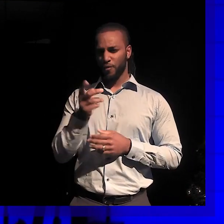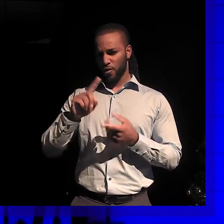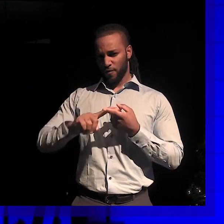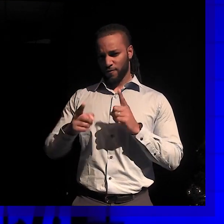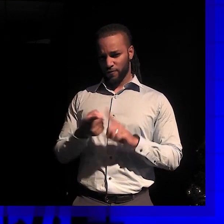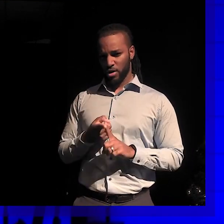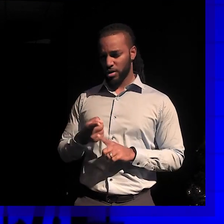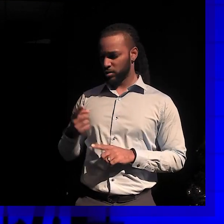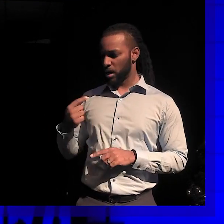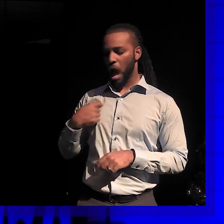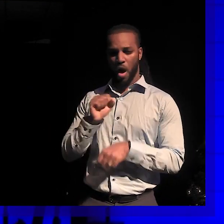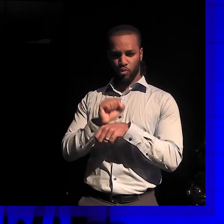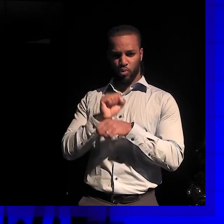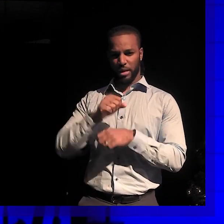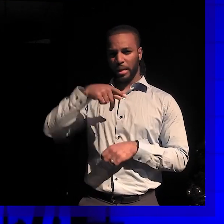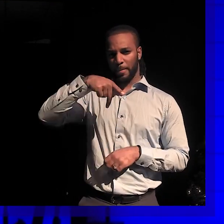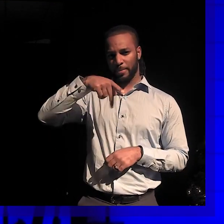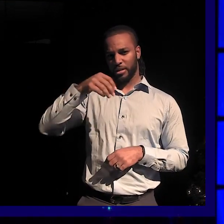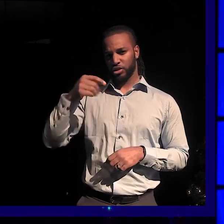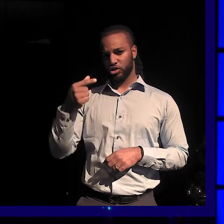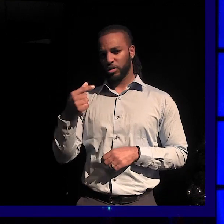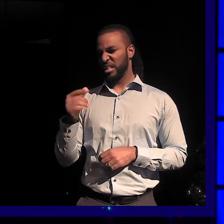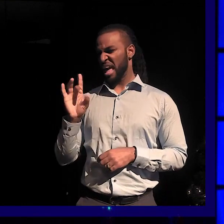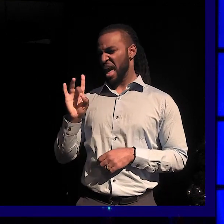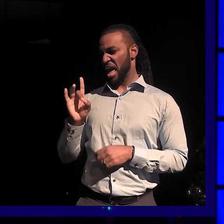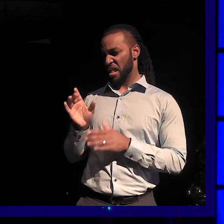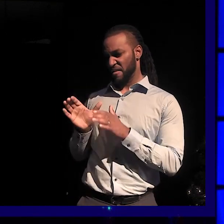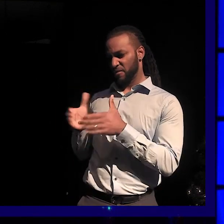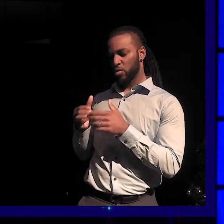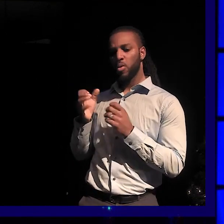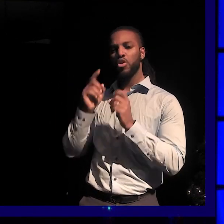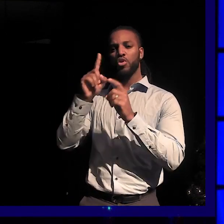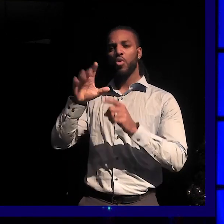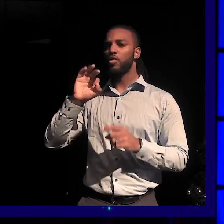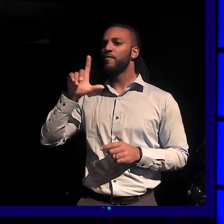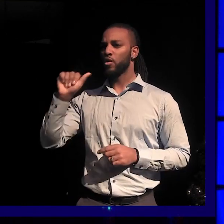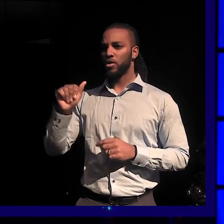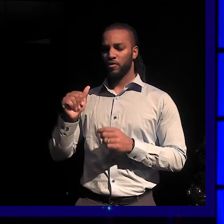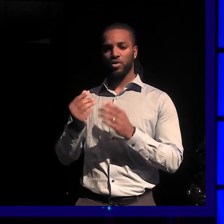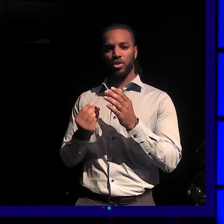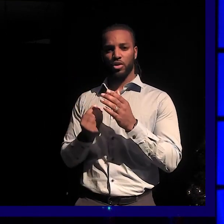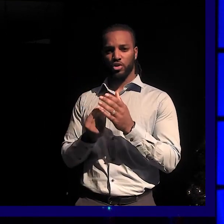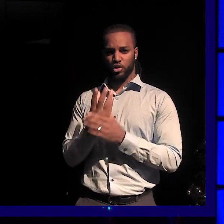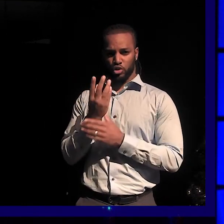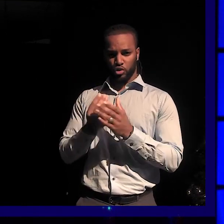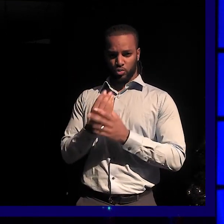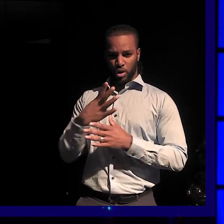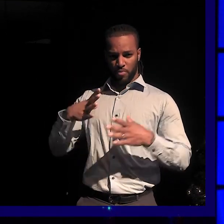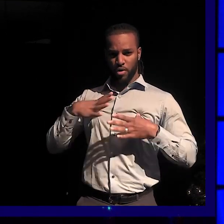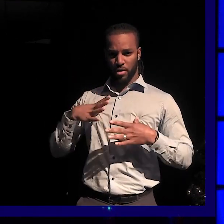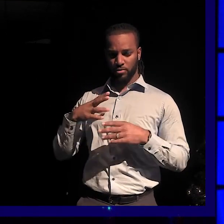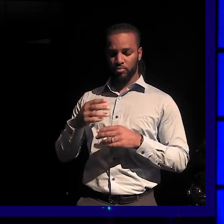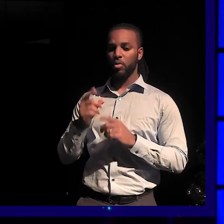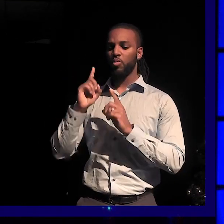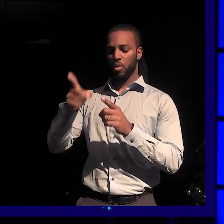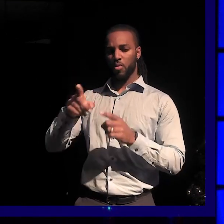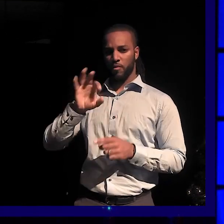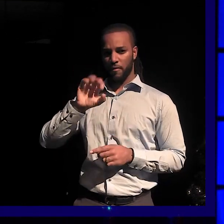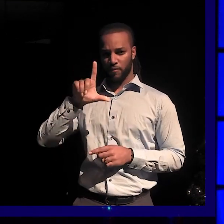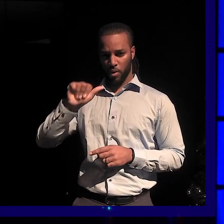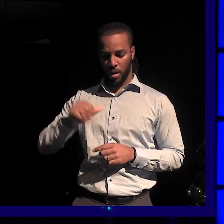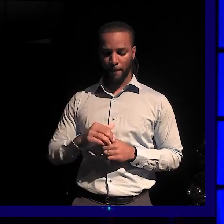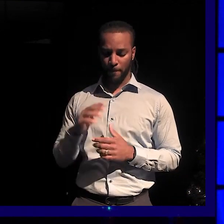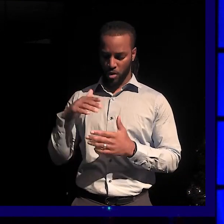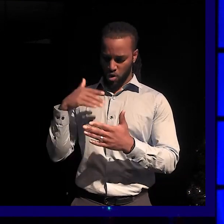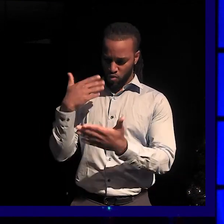A couple friends of mine, I was working for P&G, and like eight of us wanted to go to Florida for a spring break trip. Four men, four women, and we head down to Florida. And